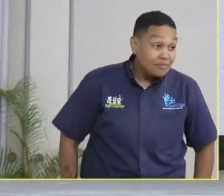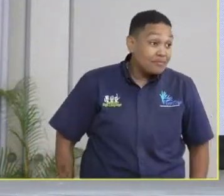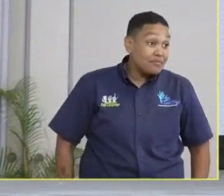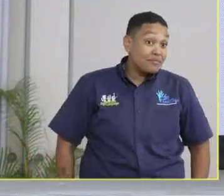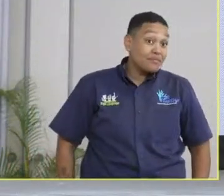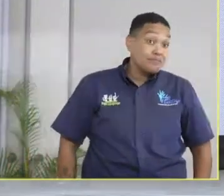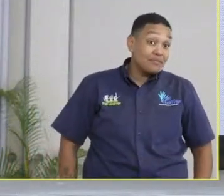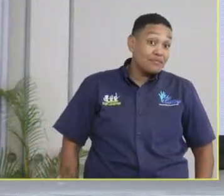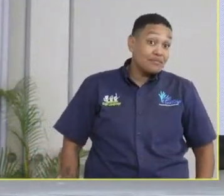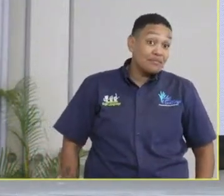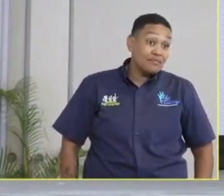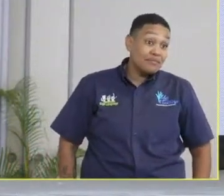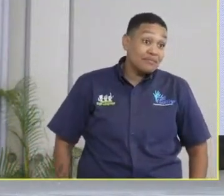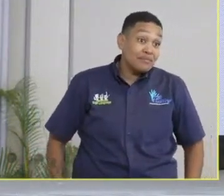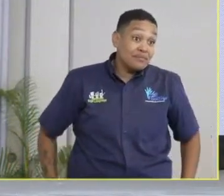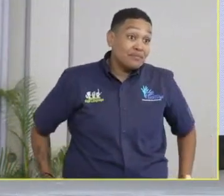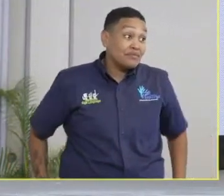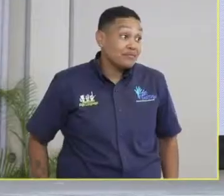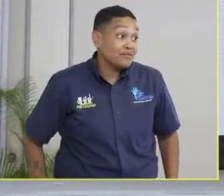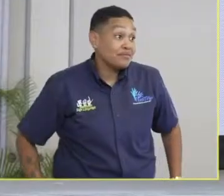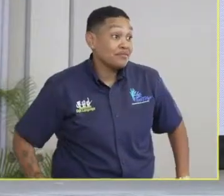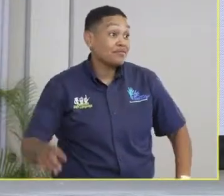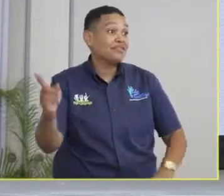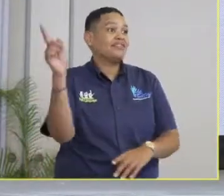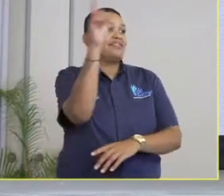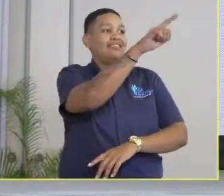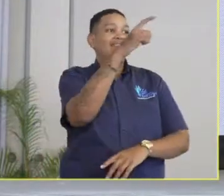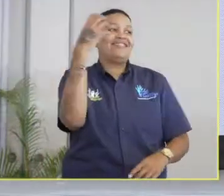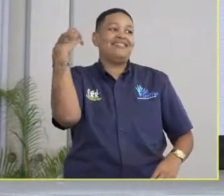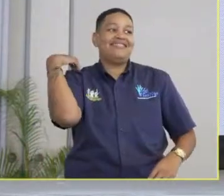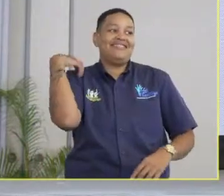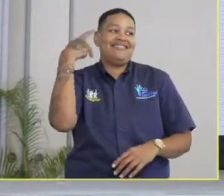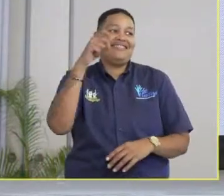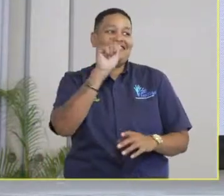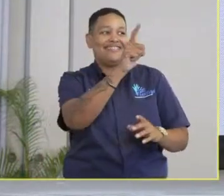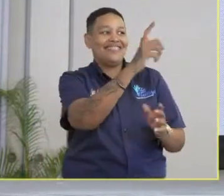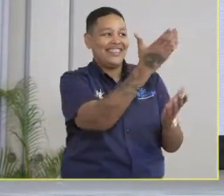You can see the PS afterwards to claim your prize.